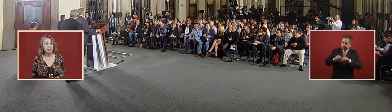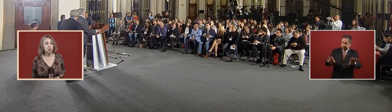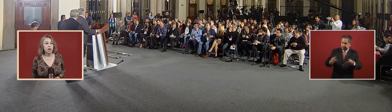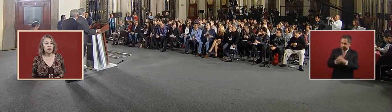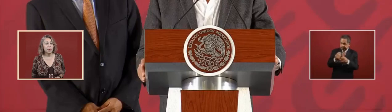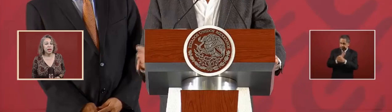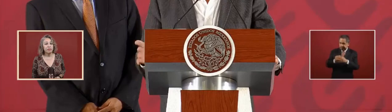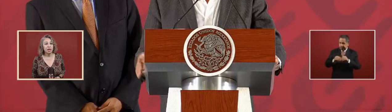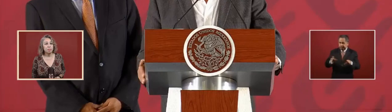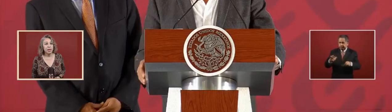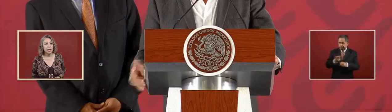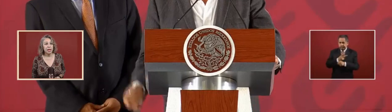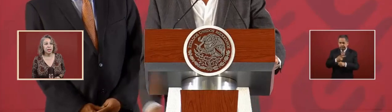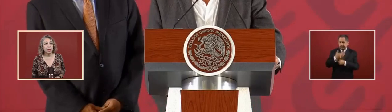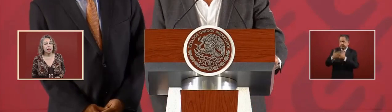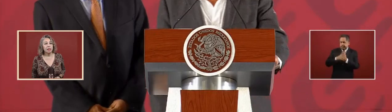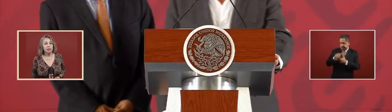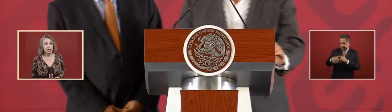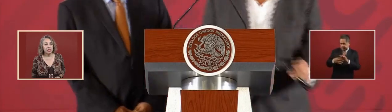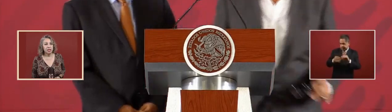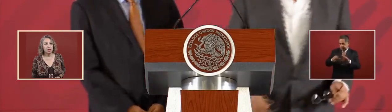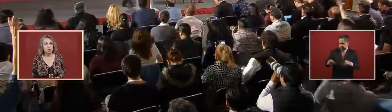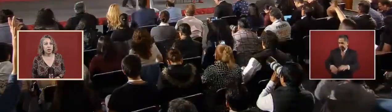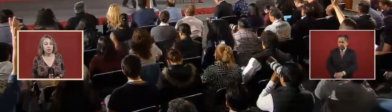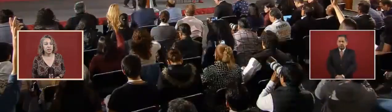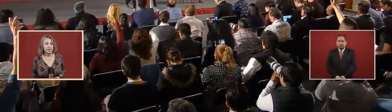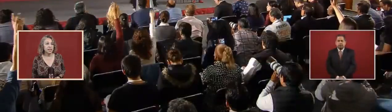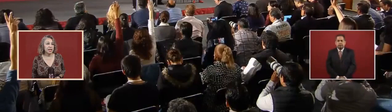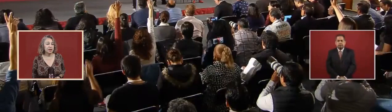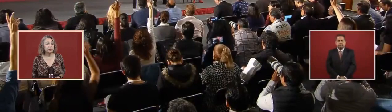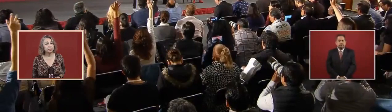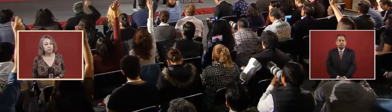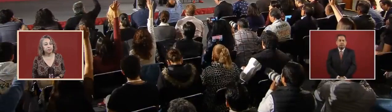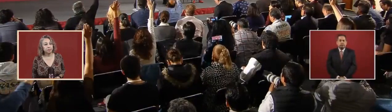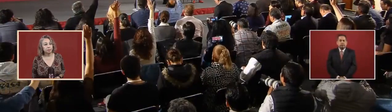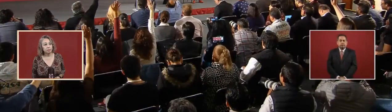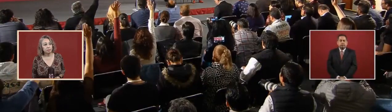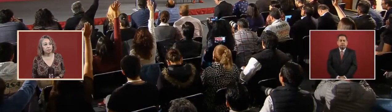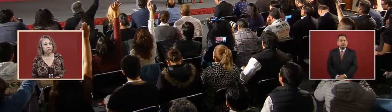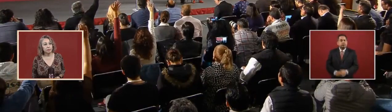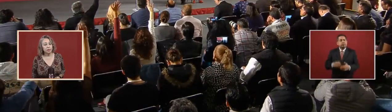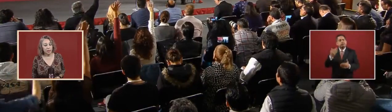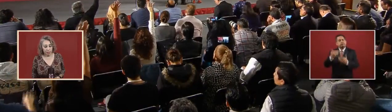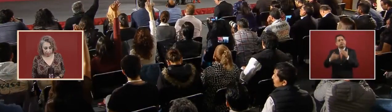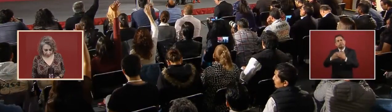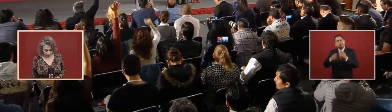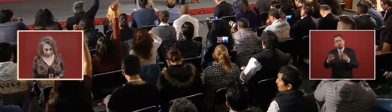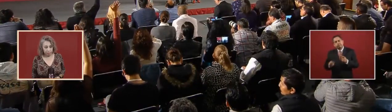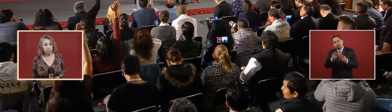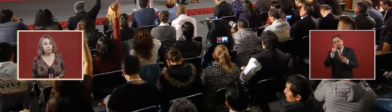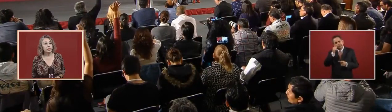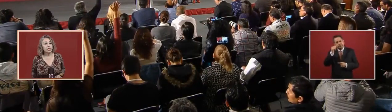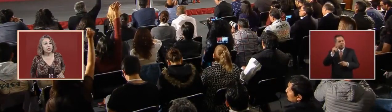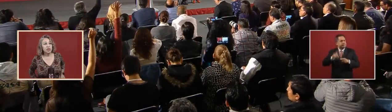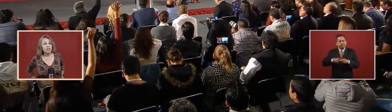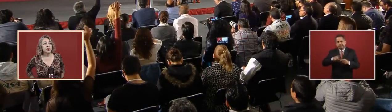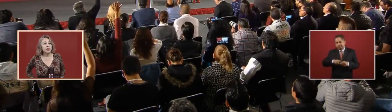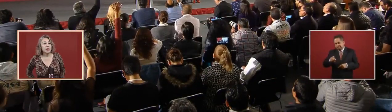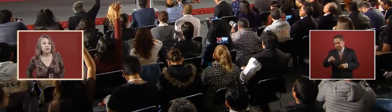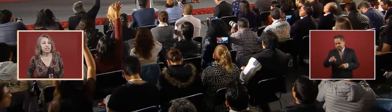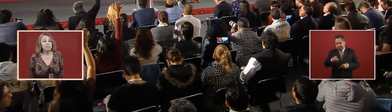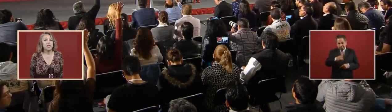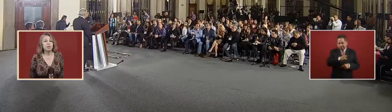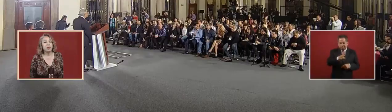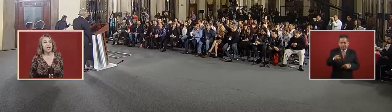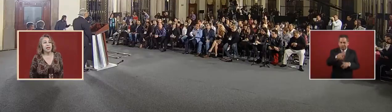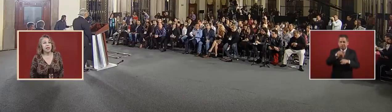He says we're going to be having a meeting that to deal with all these things later. Quedó pendiente ayer. So yesterday we